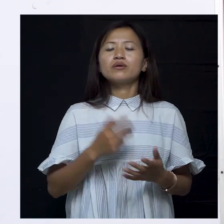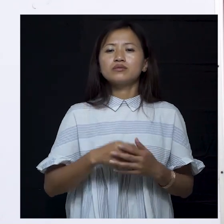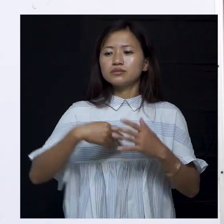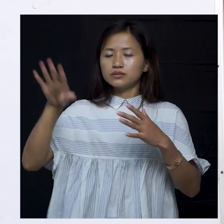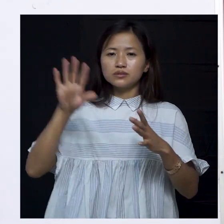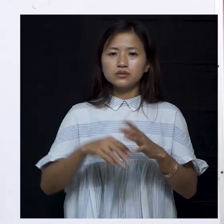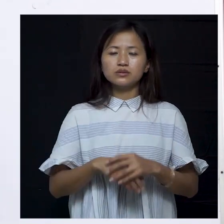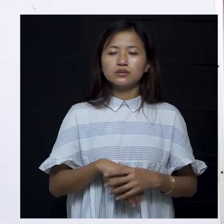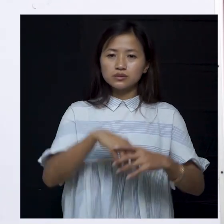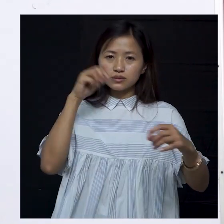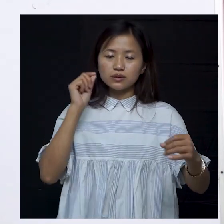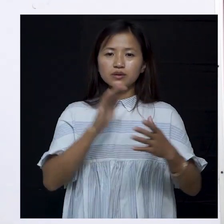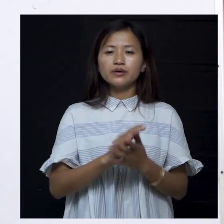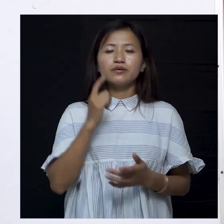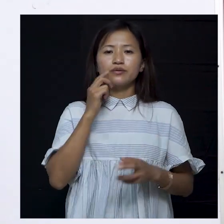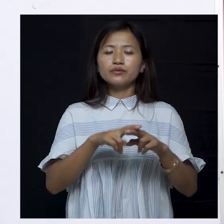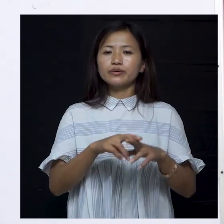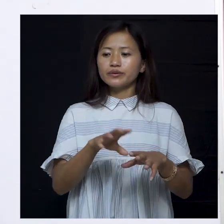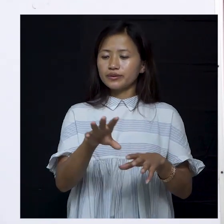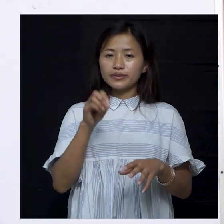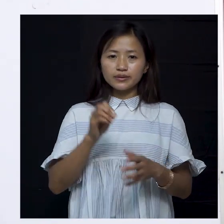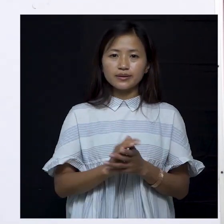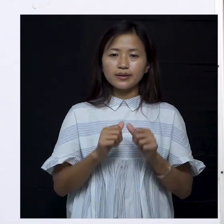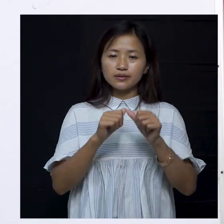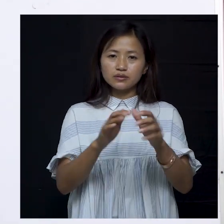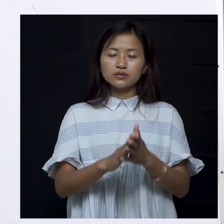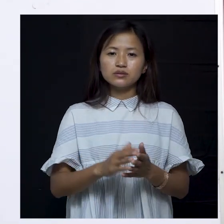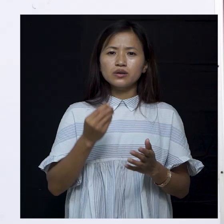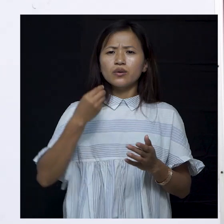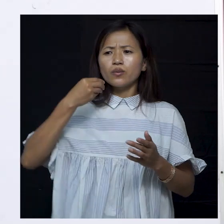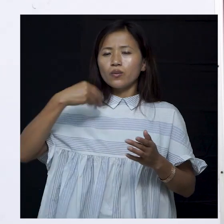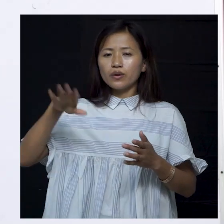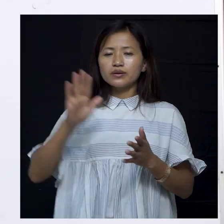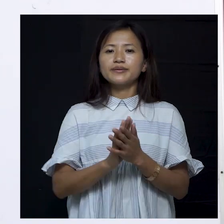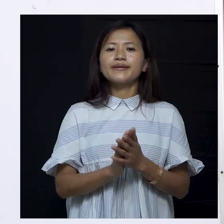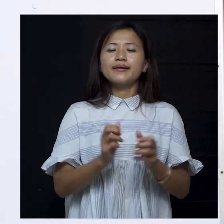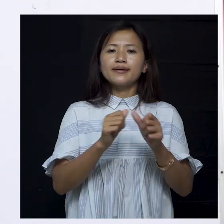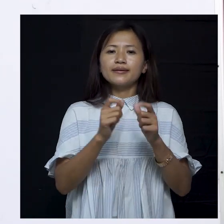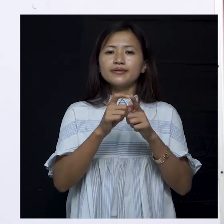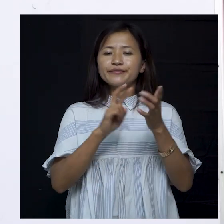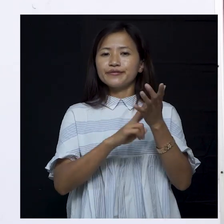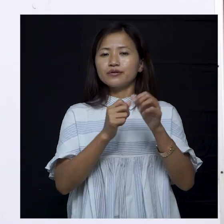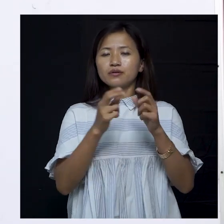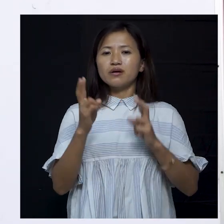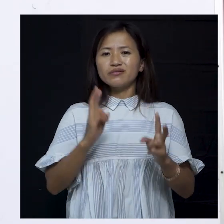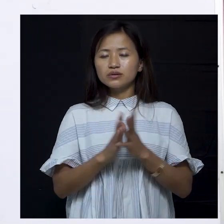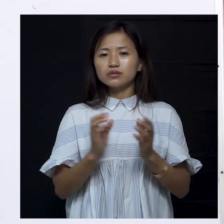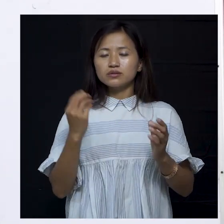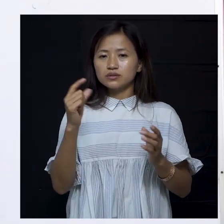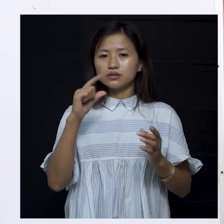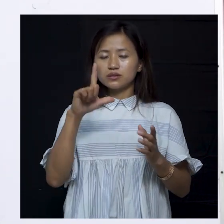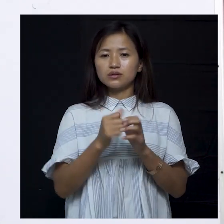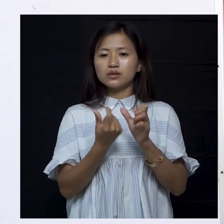it? So if you get the answer to when, it is adverb clause of time. Okay, it is adverb clause